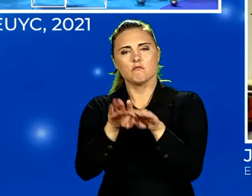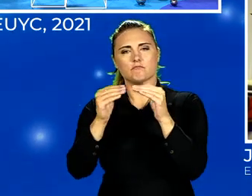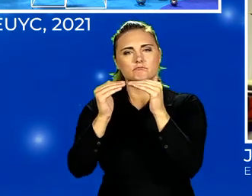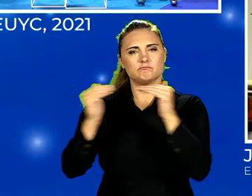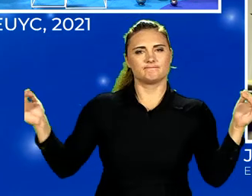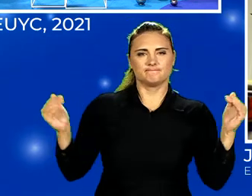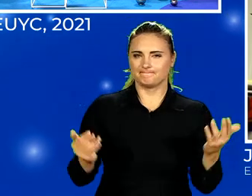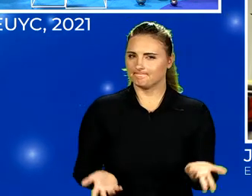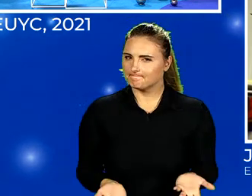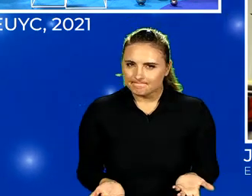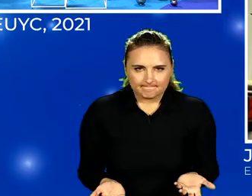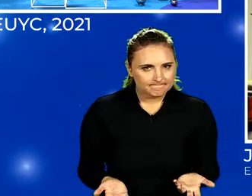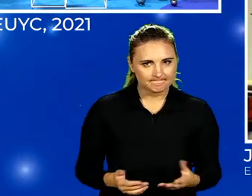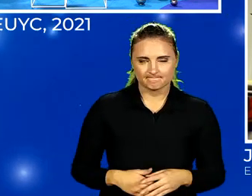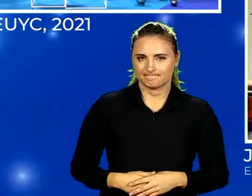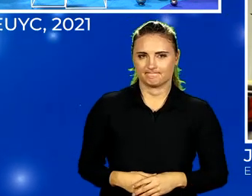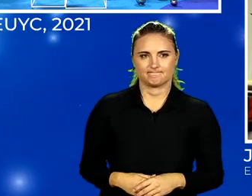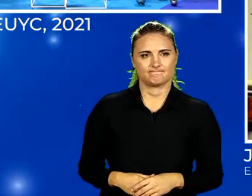know, because